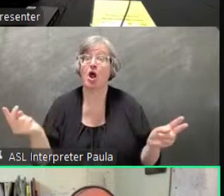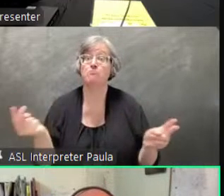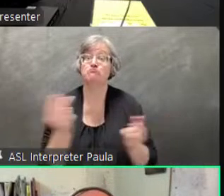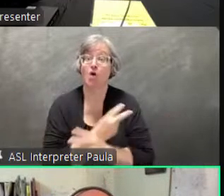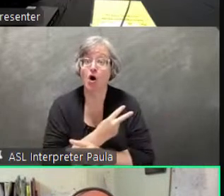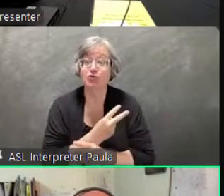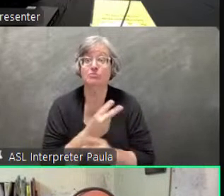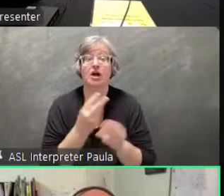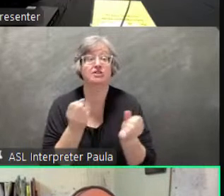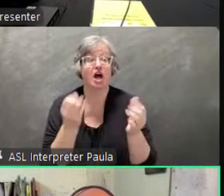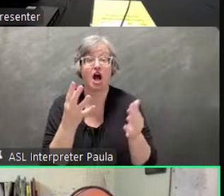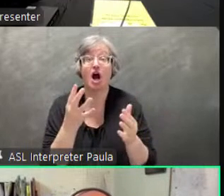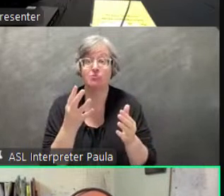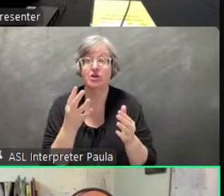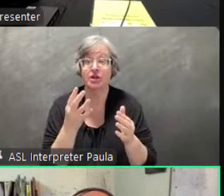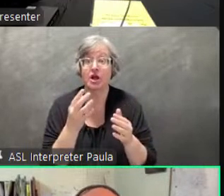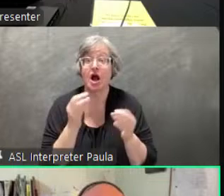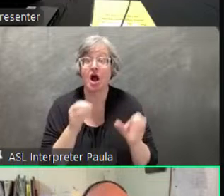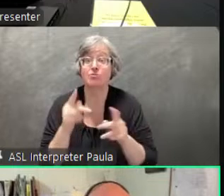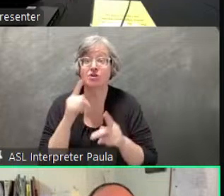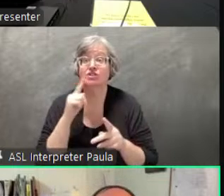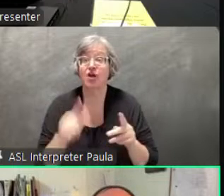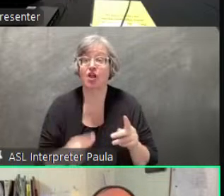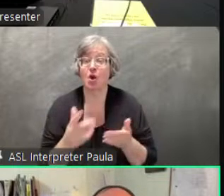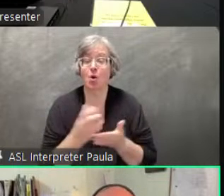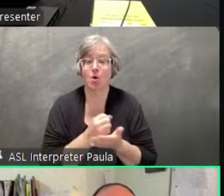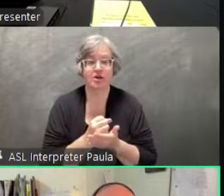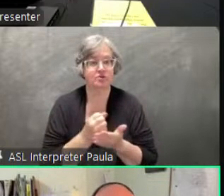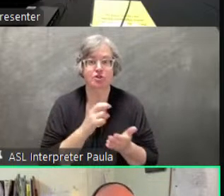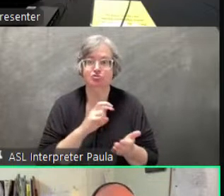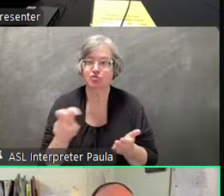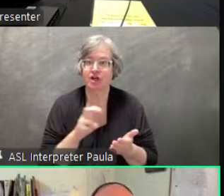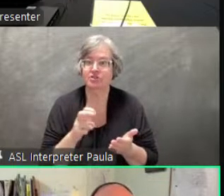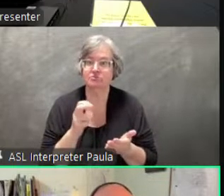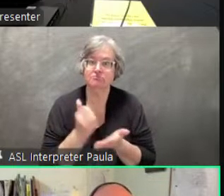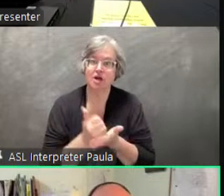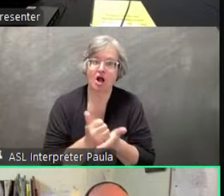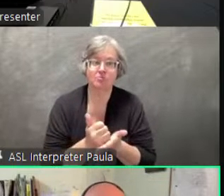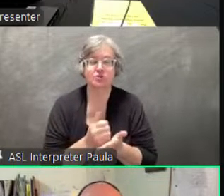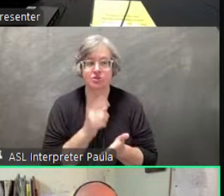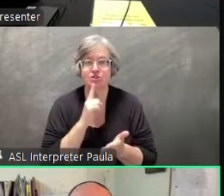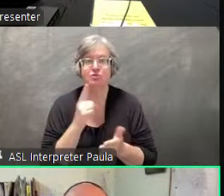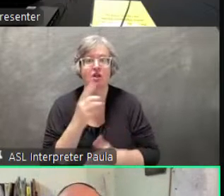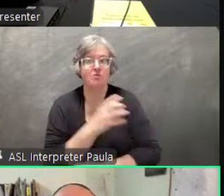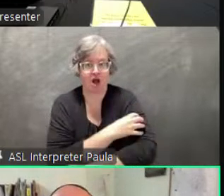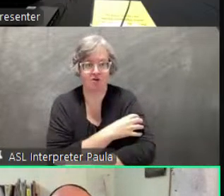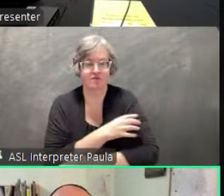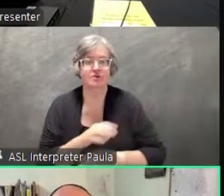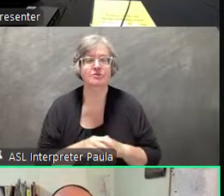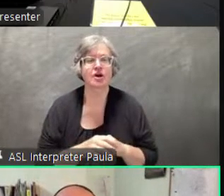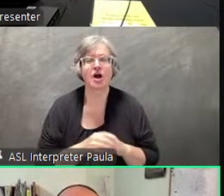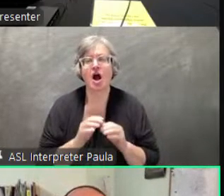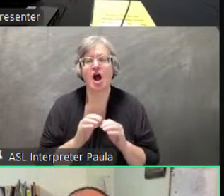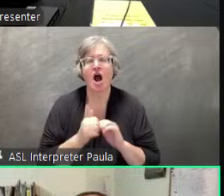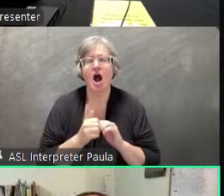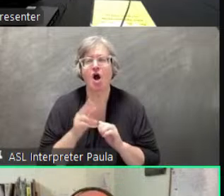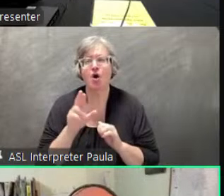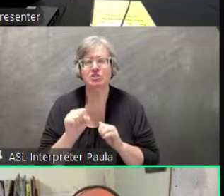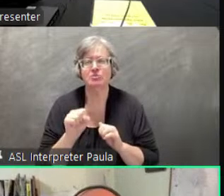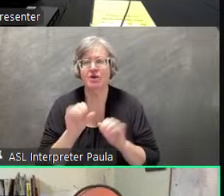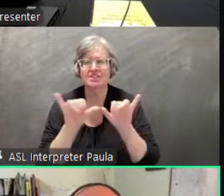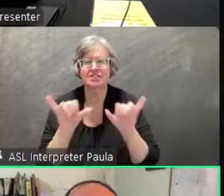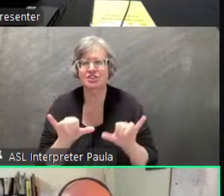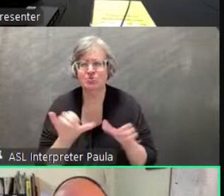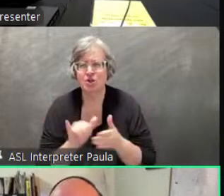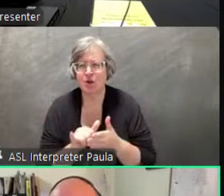accessible for lower income people many times over. It's really, really powerful in doing that. Now, how does the bus system do this? It